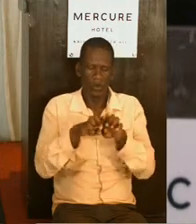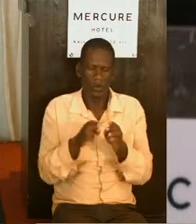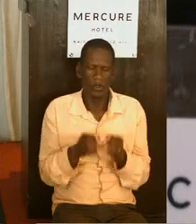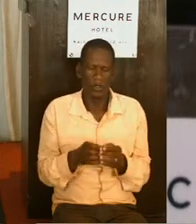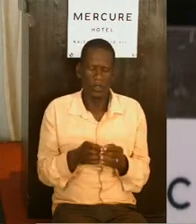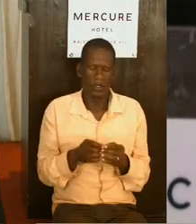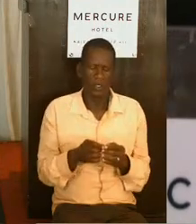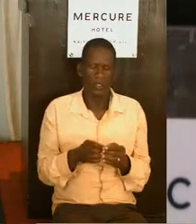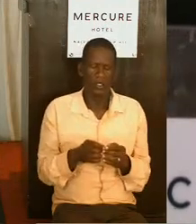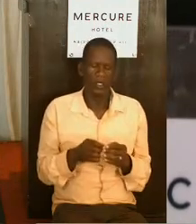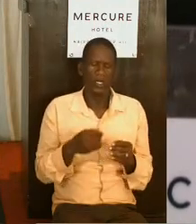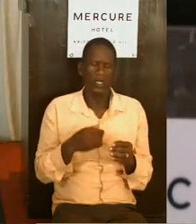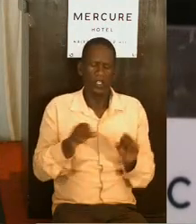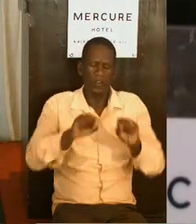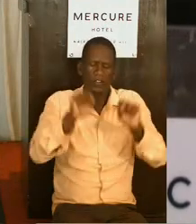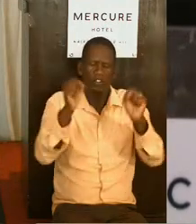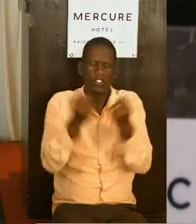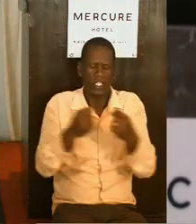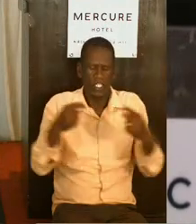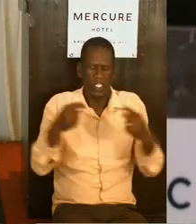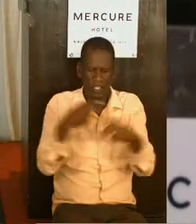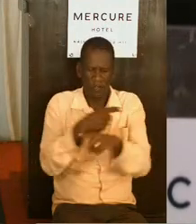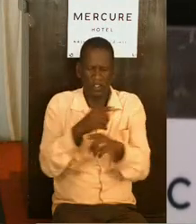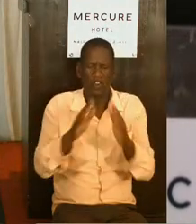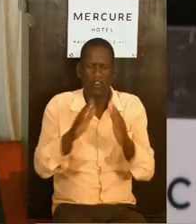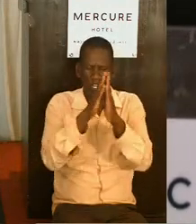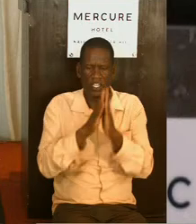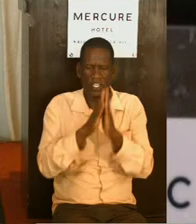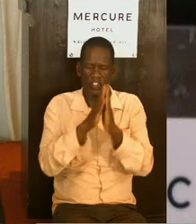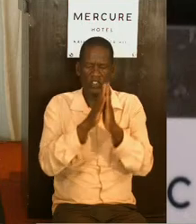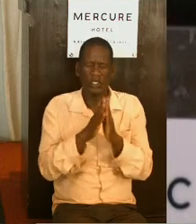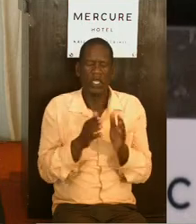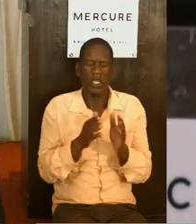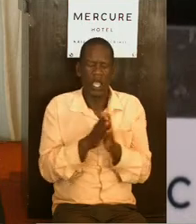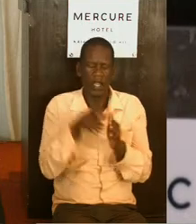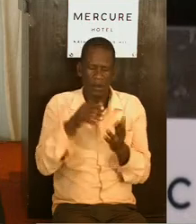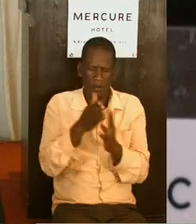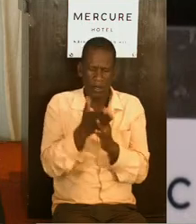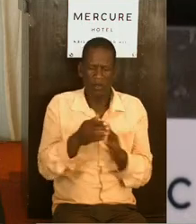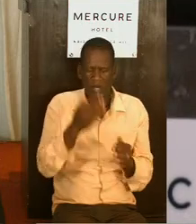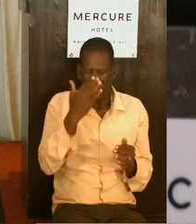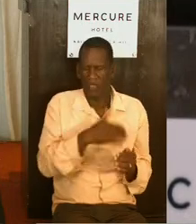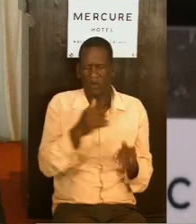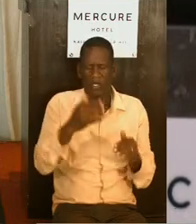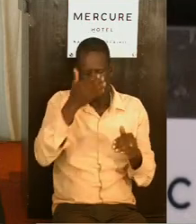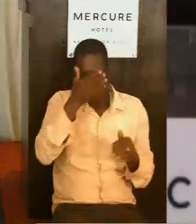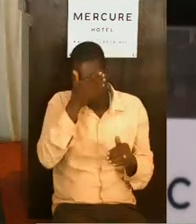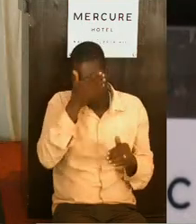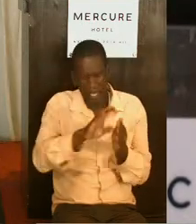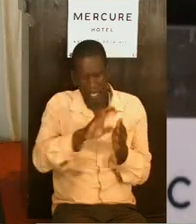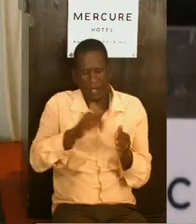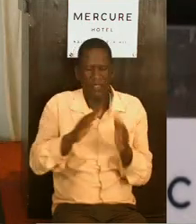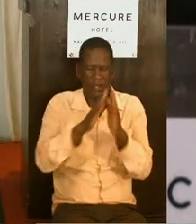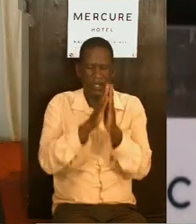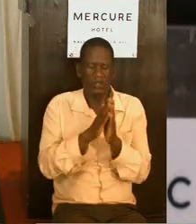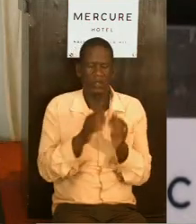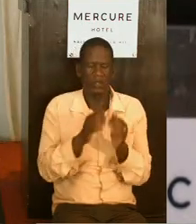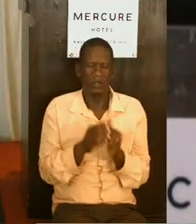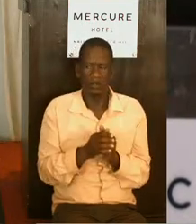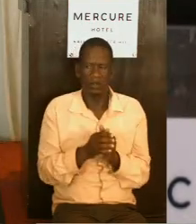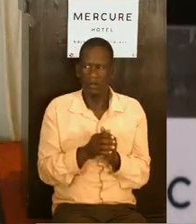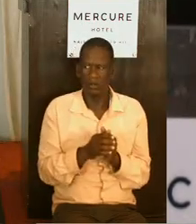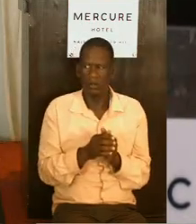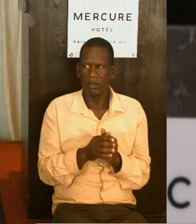instigating societal divisions on religions it's between cataracts and Protestants and other religions